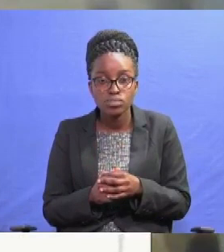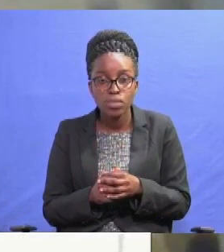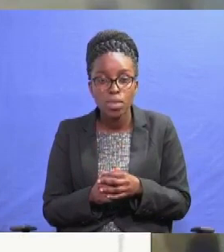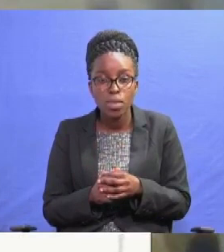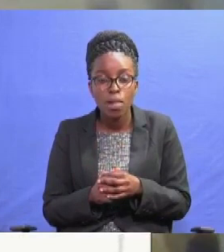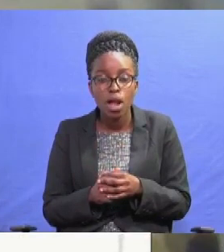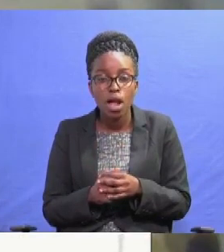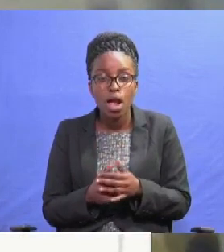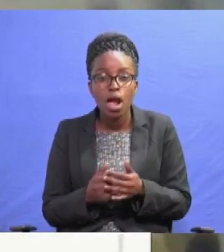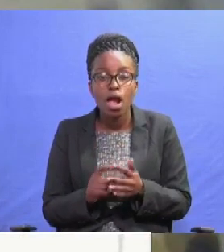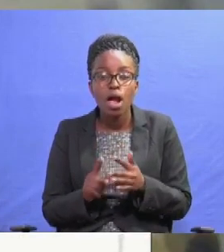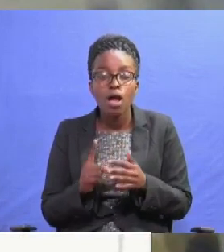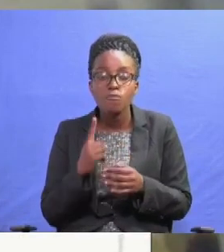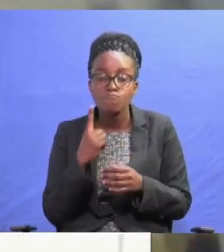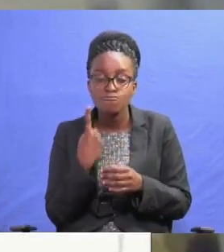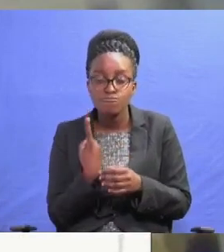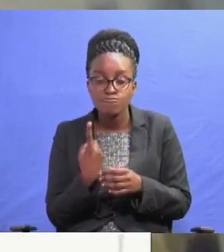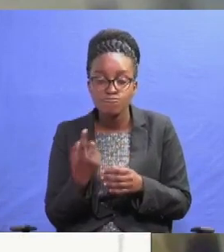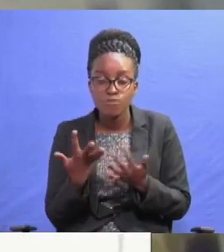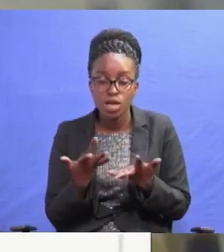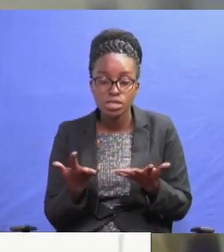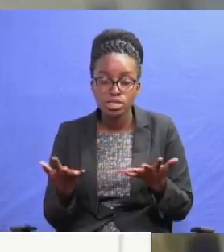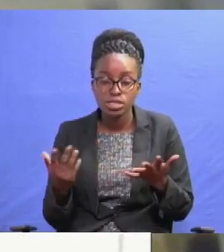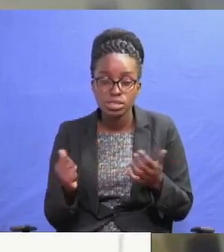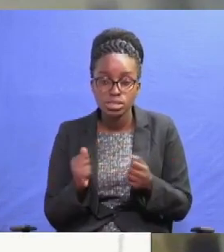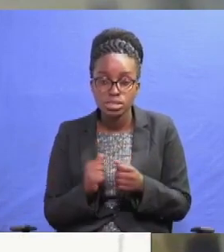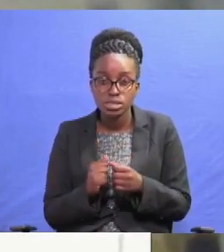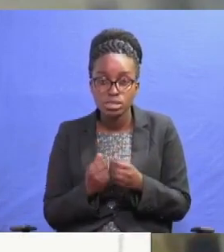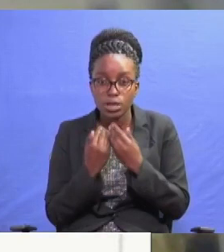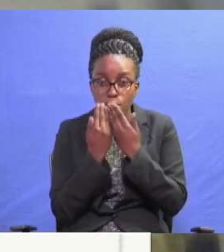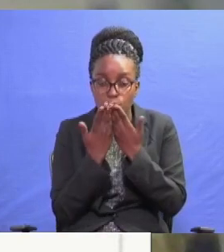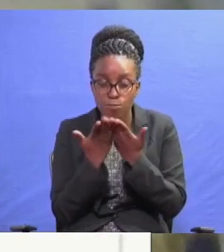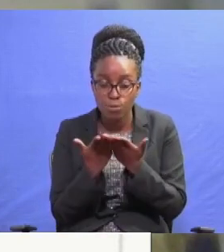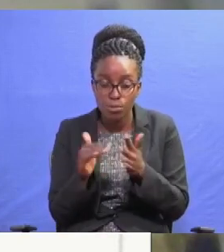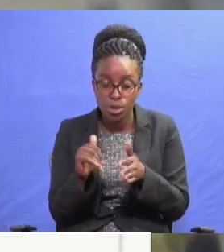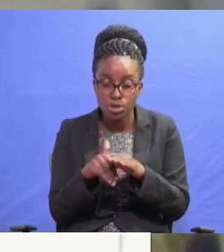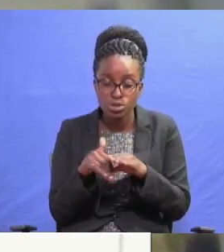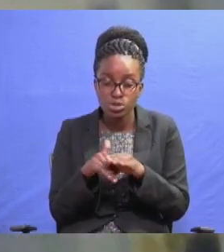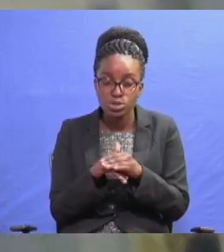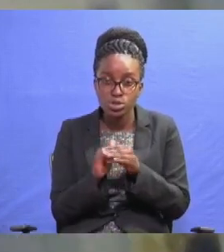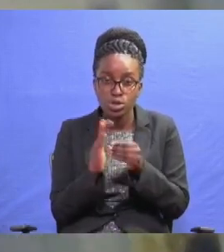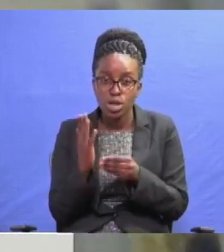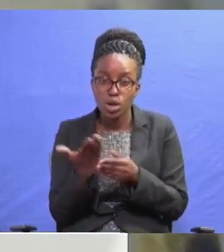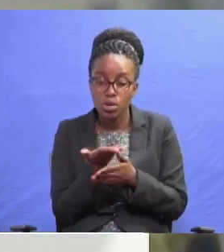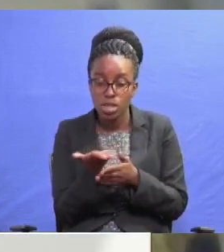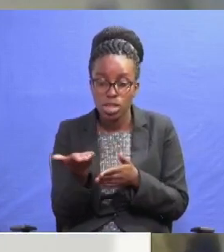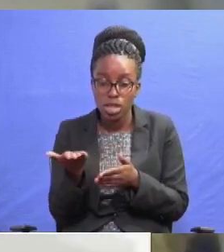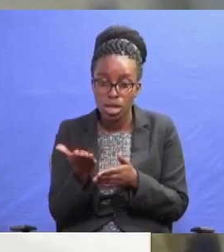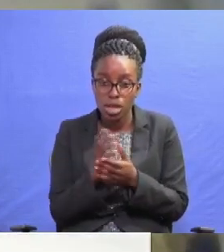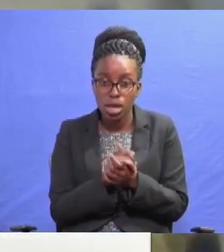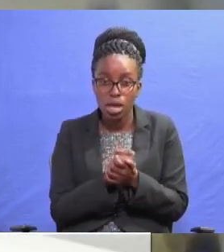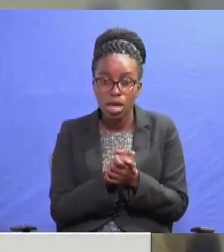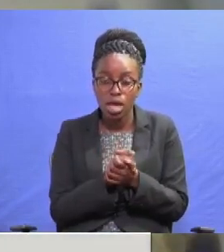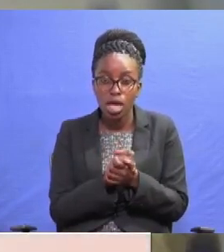The first thing is actually there's information out there. The Sustainable Development Goals,